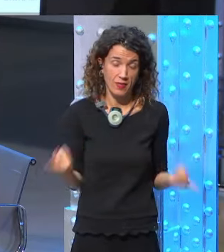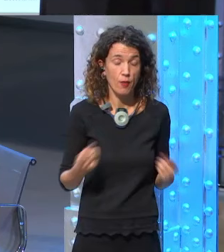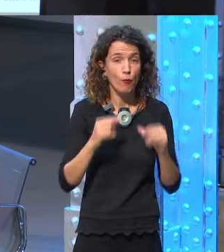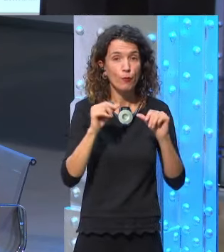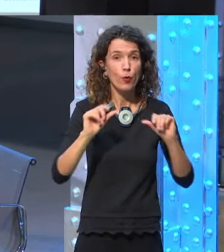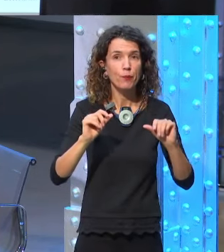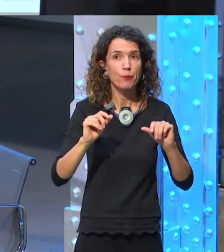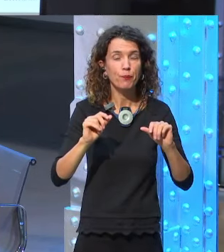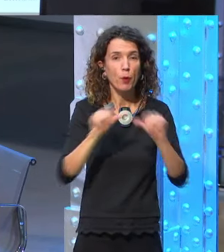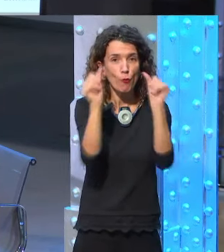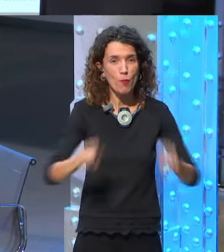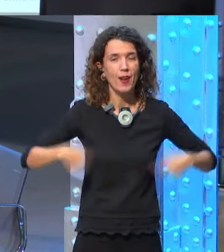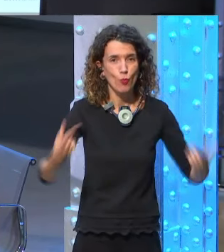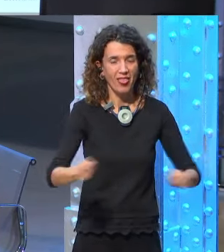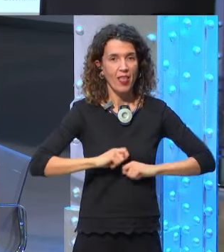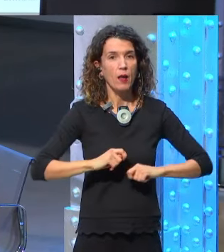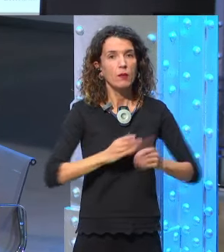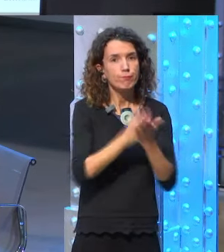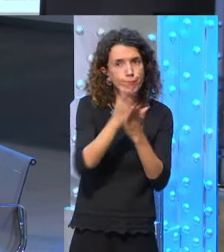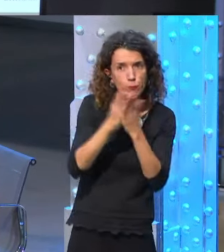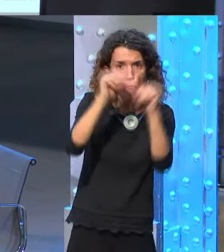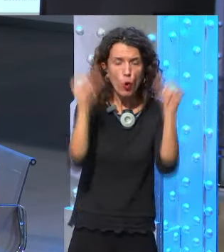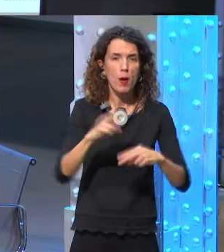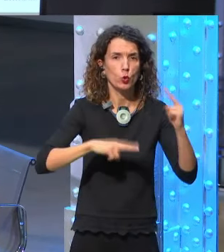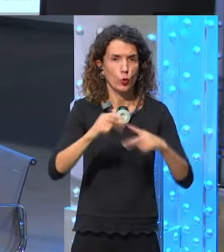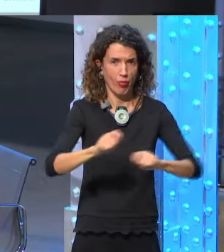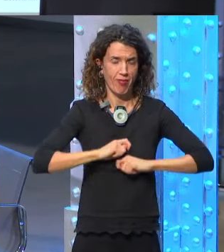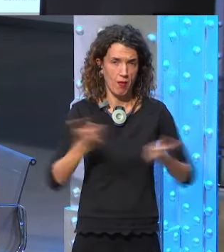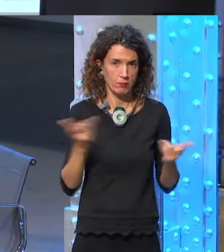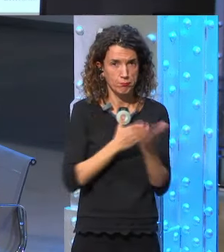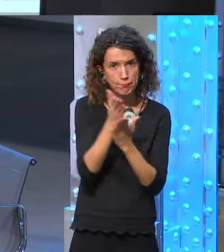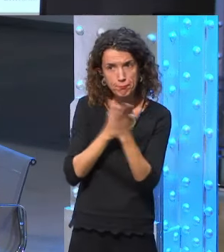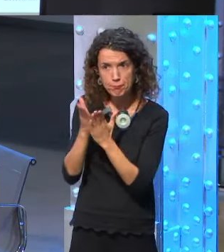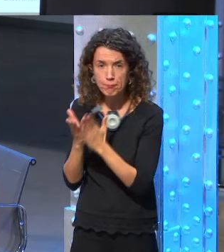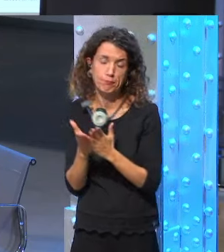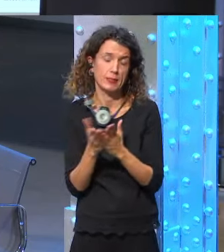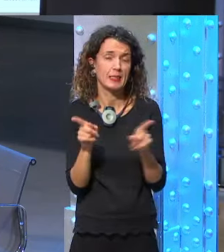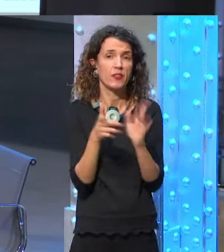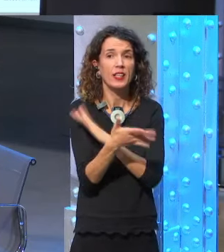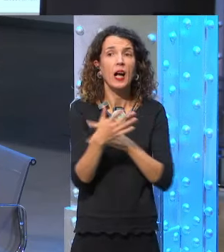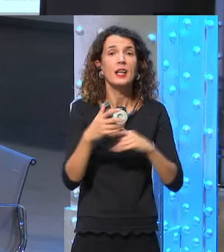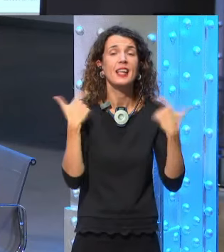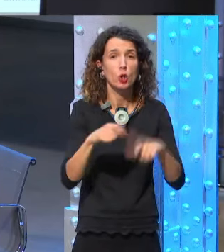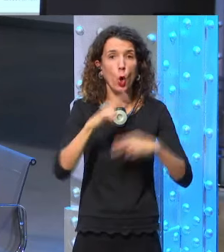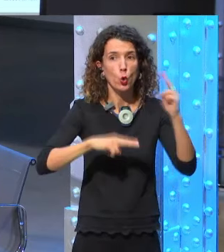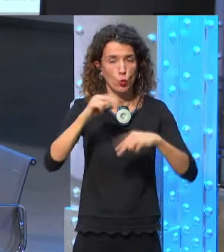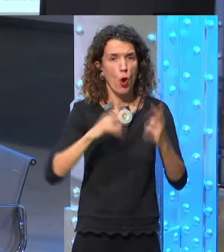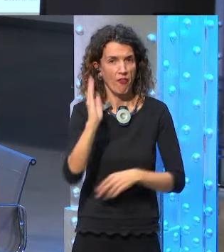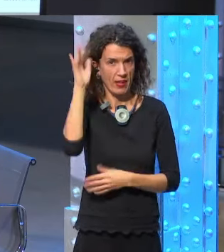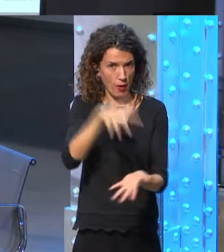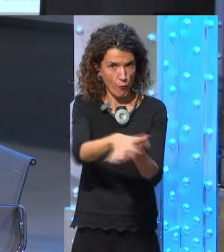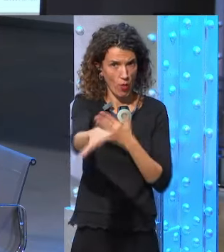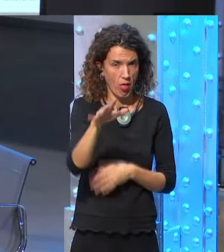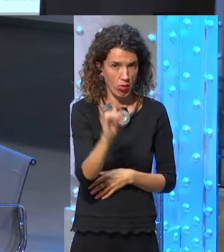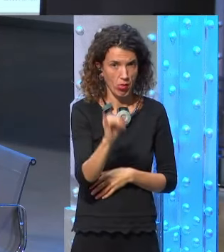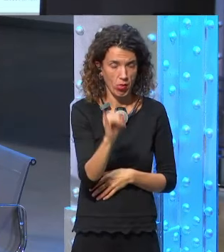will disrupt industry, construction industry, and the constructive processes. And this is what I was hinting